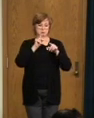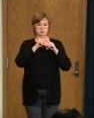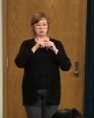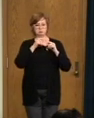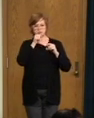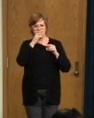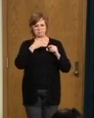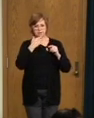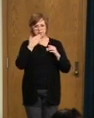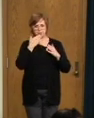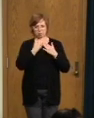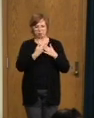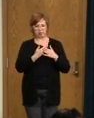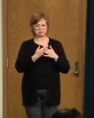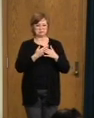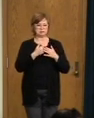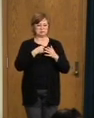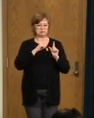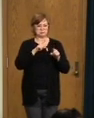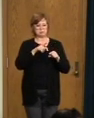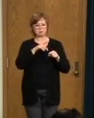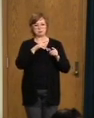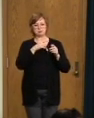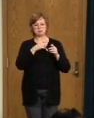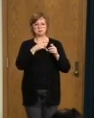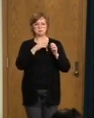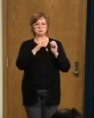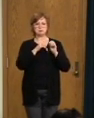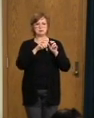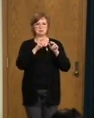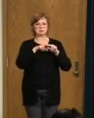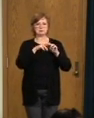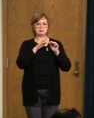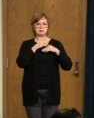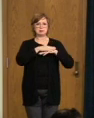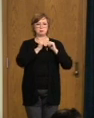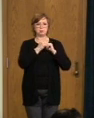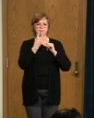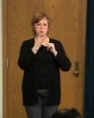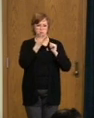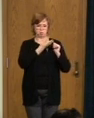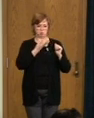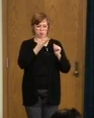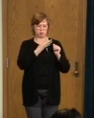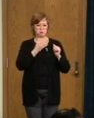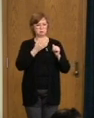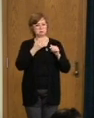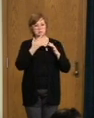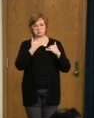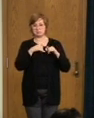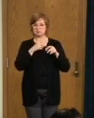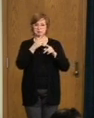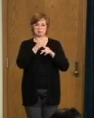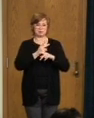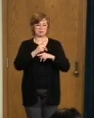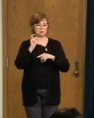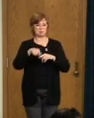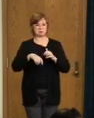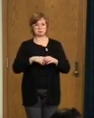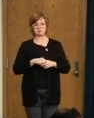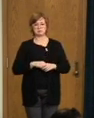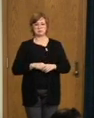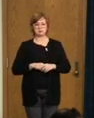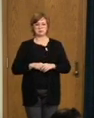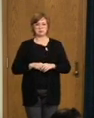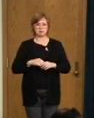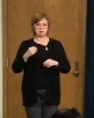4, there is a risk of transmission. So I think we just need to be cautious that in any public setting, there is a risk of transmission, and so especially if you